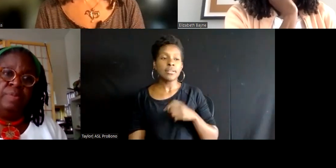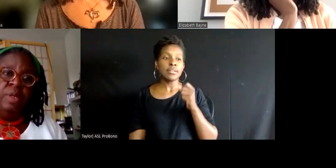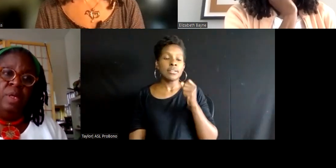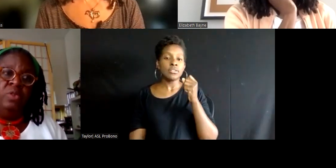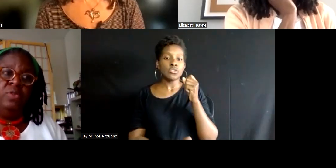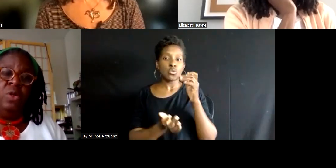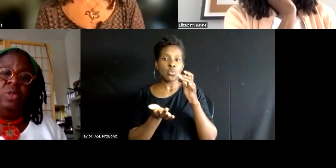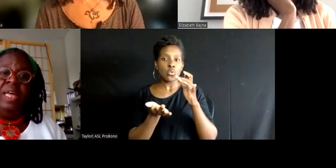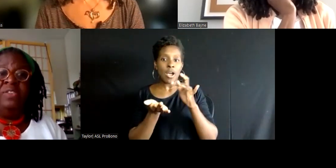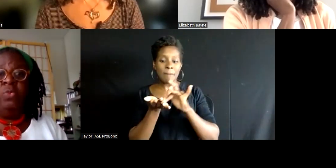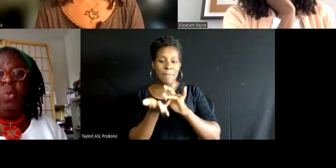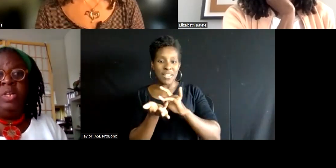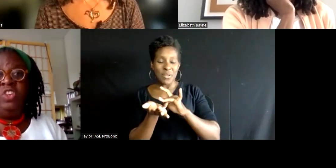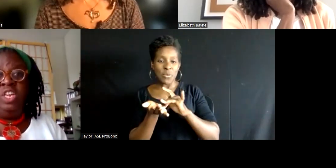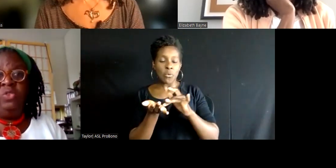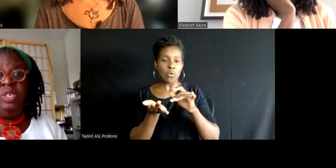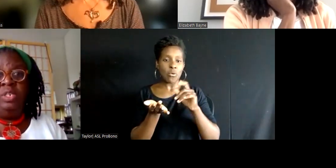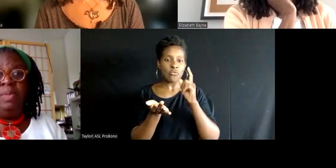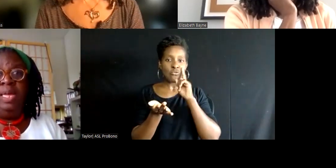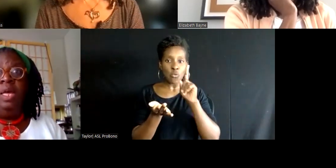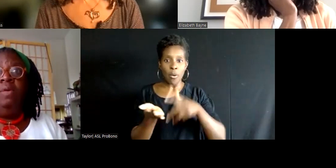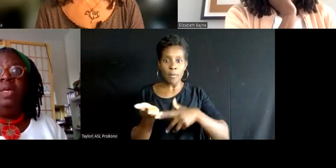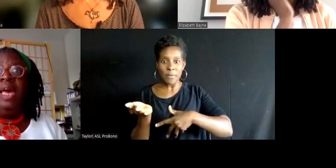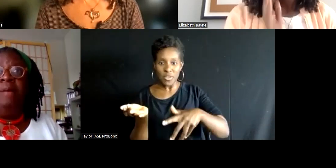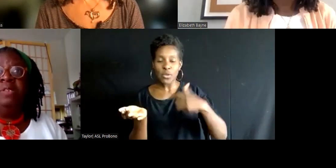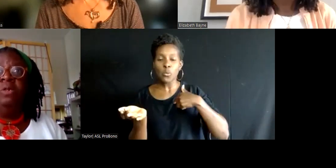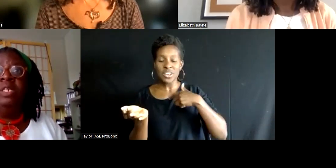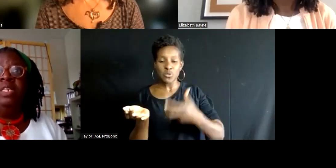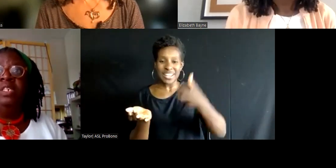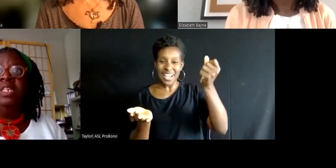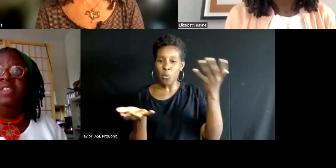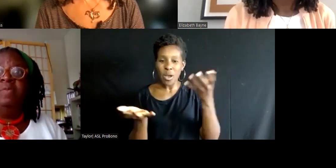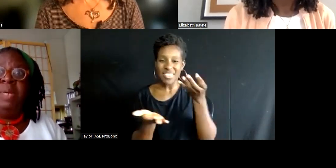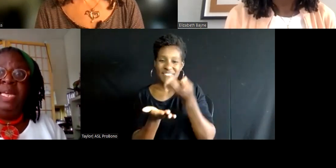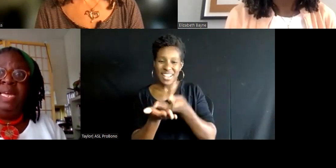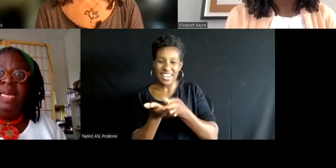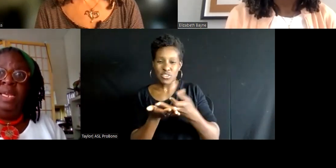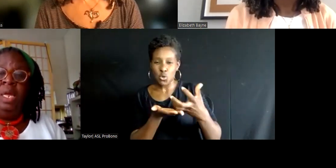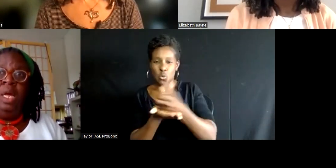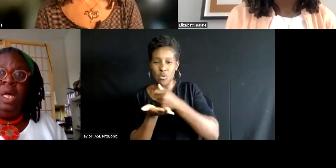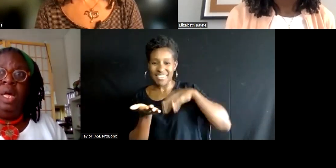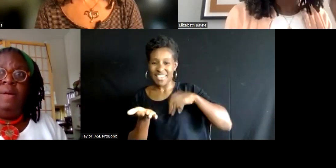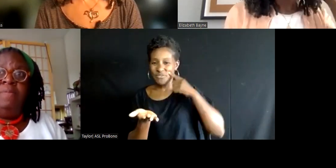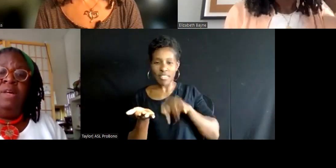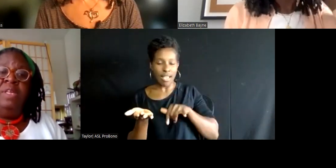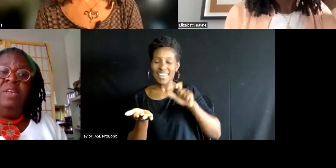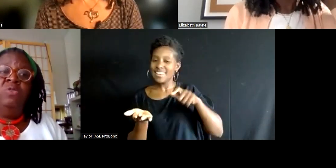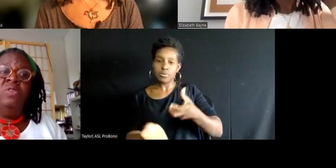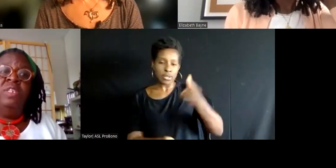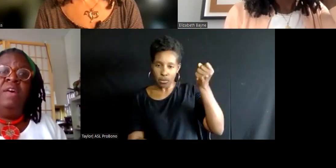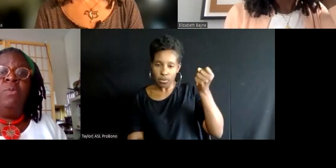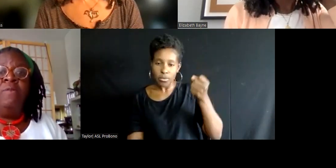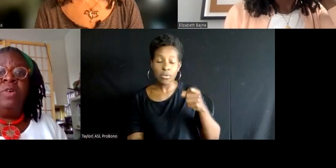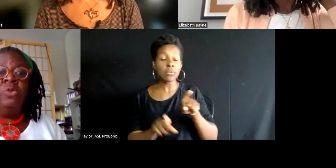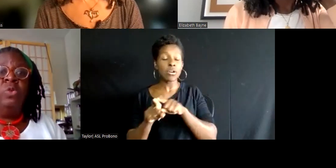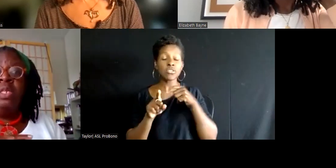delivery. So that's one change we need to make. We absolutely need to expand the healthcare